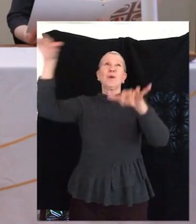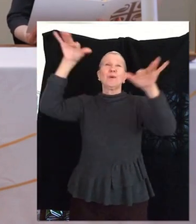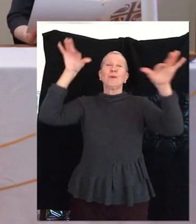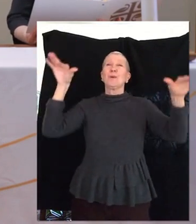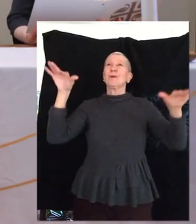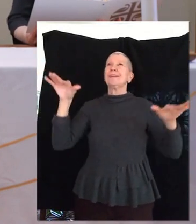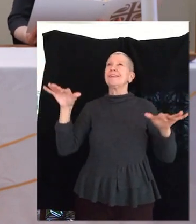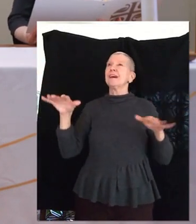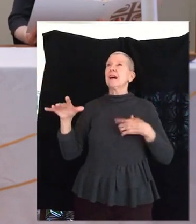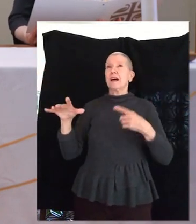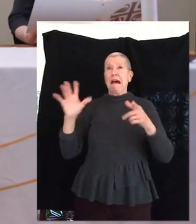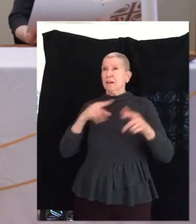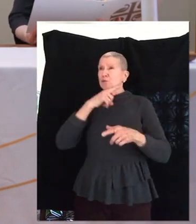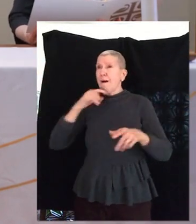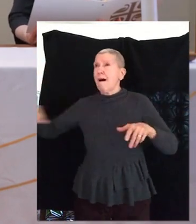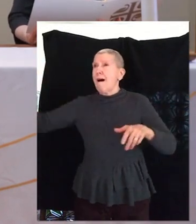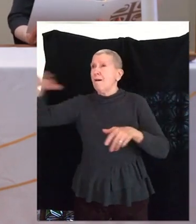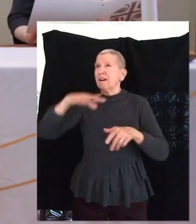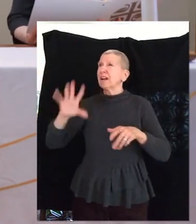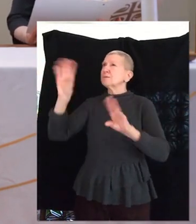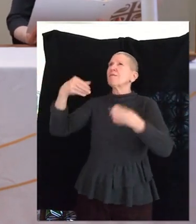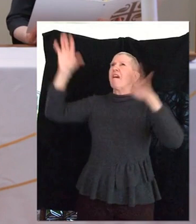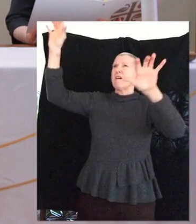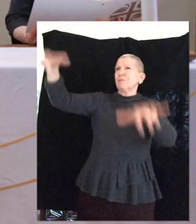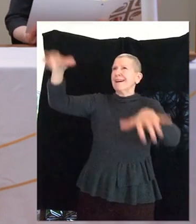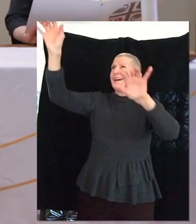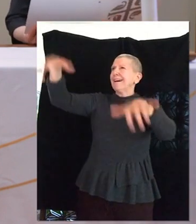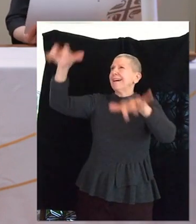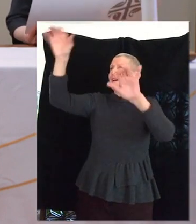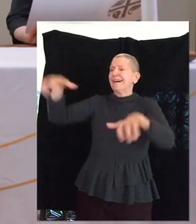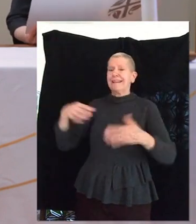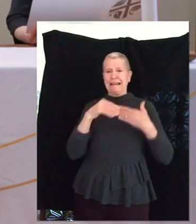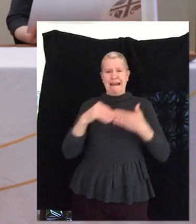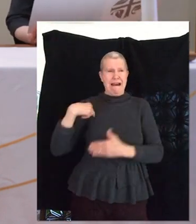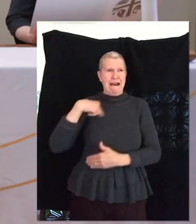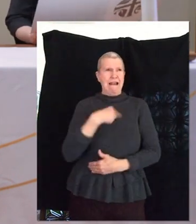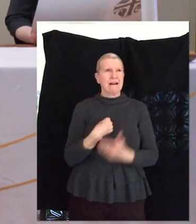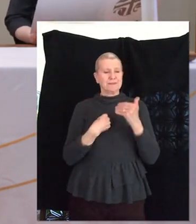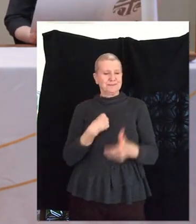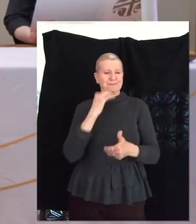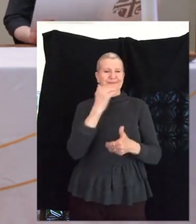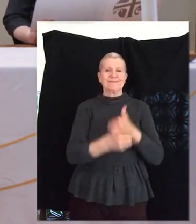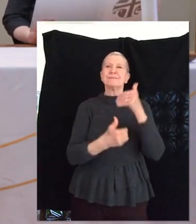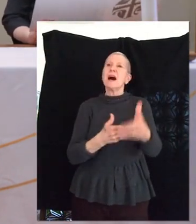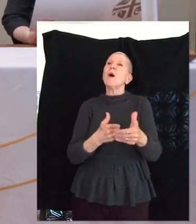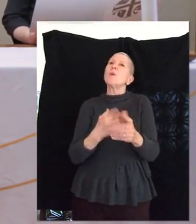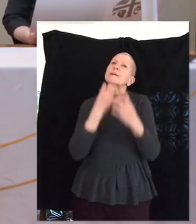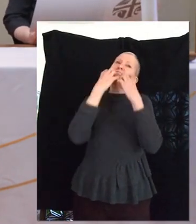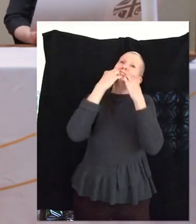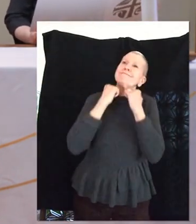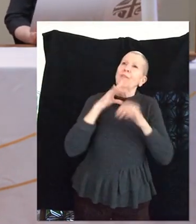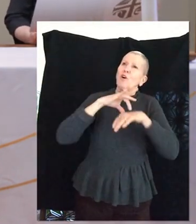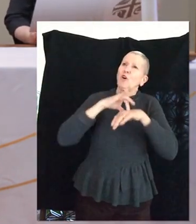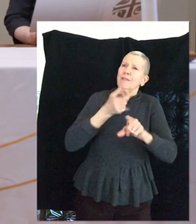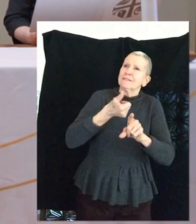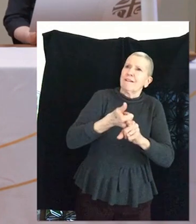to parched land. Guide our steps that we might walk gently on the earth. God